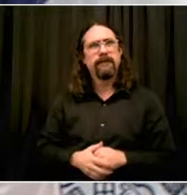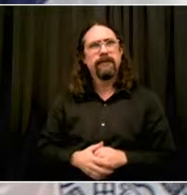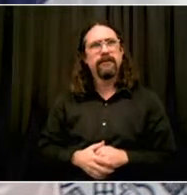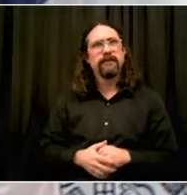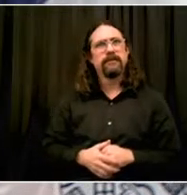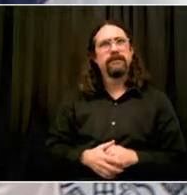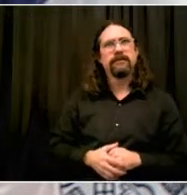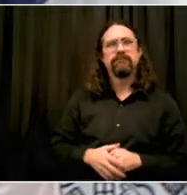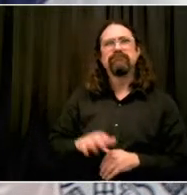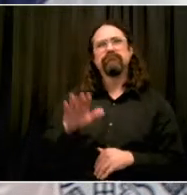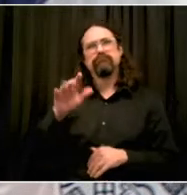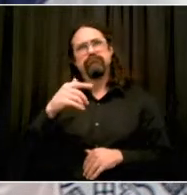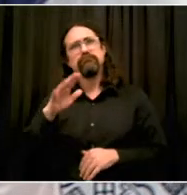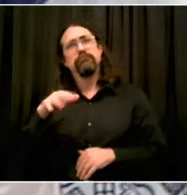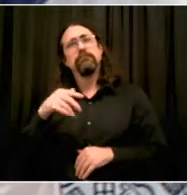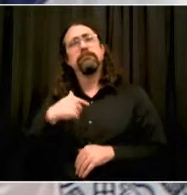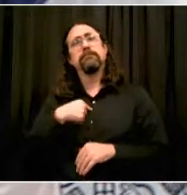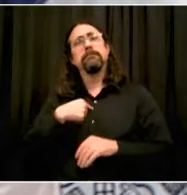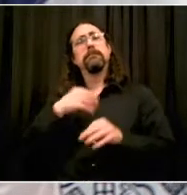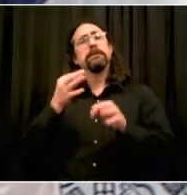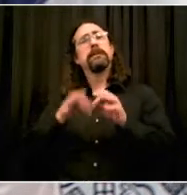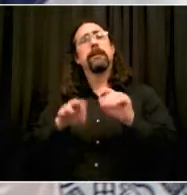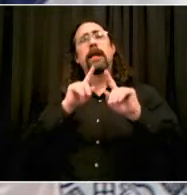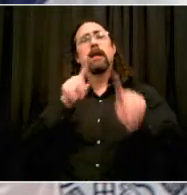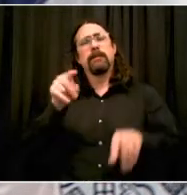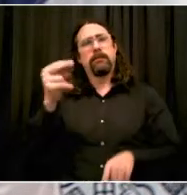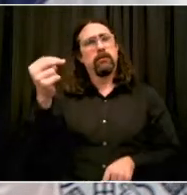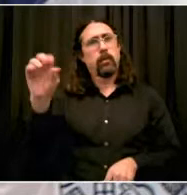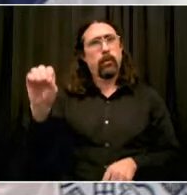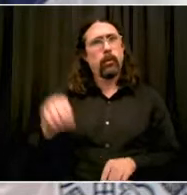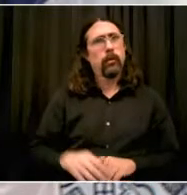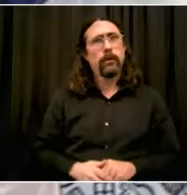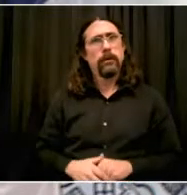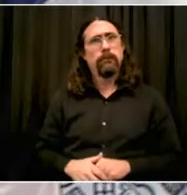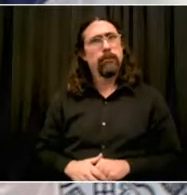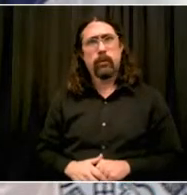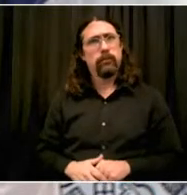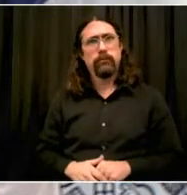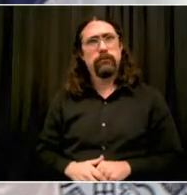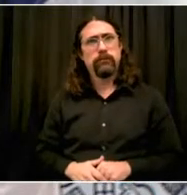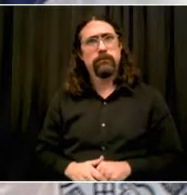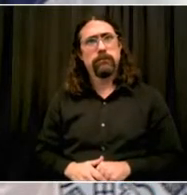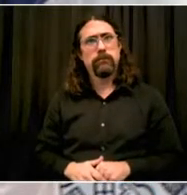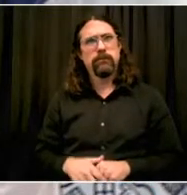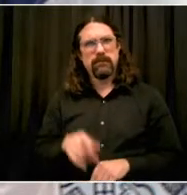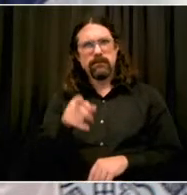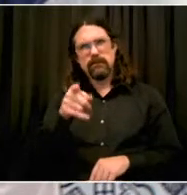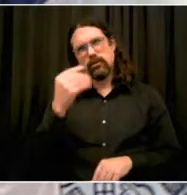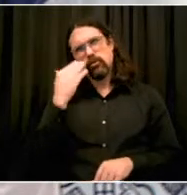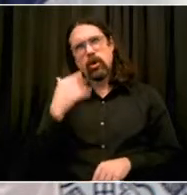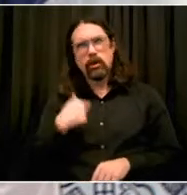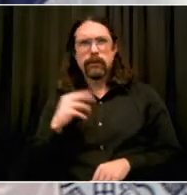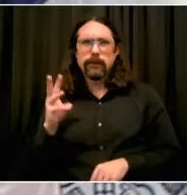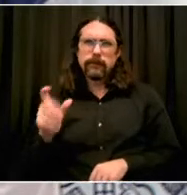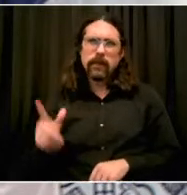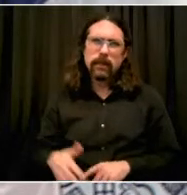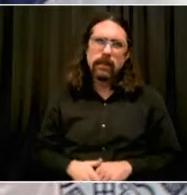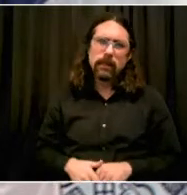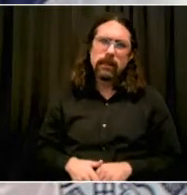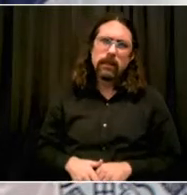me well, Jake, and there are times when I'm going to question the premise. And I think when I question the premise, it's to try and help truly answer the